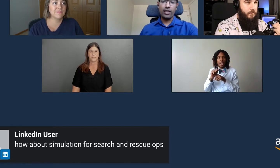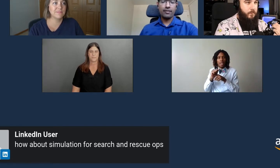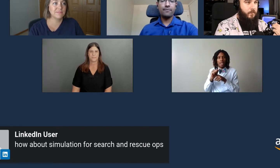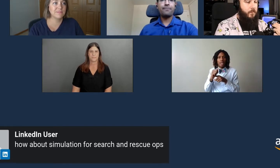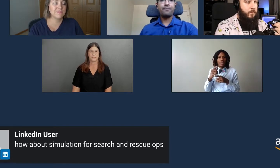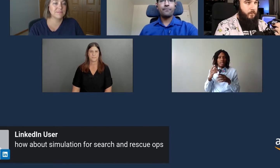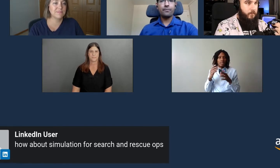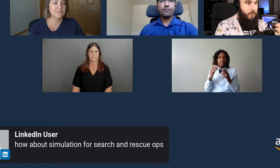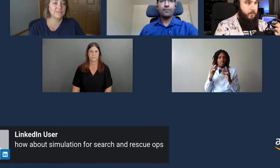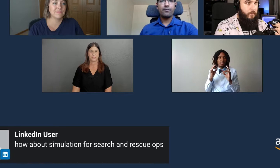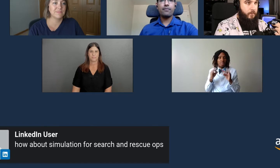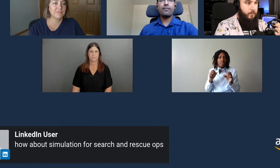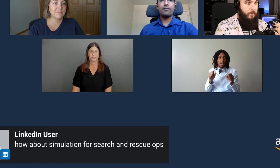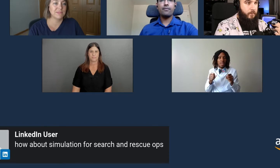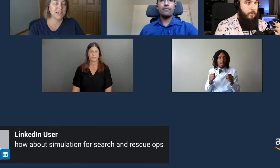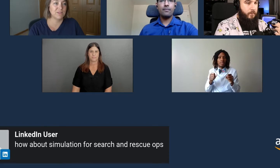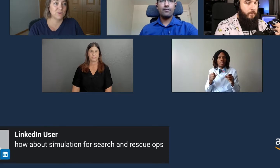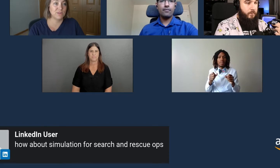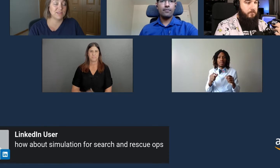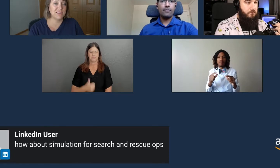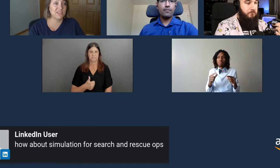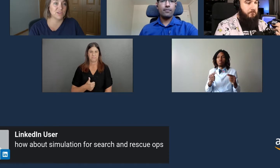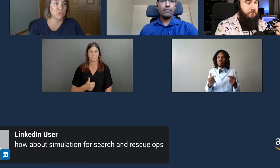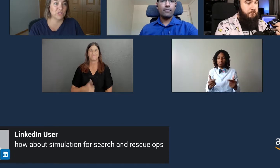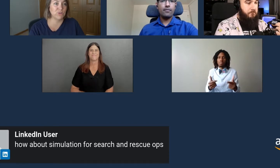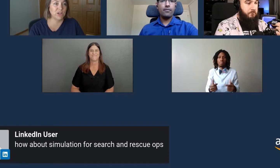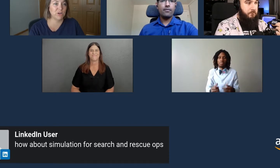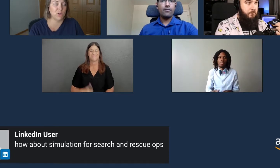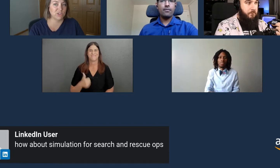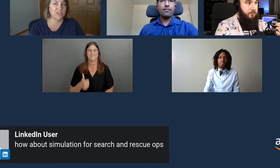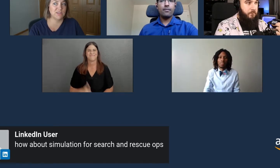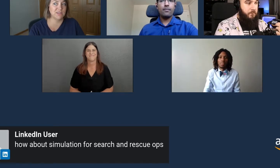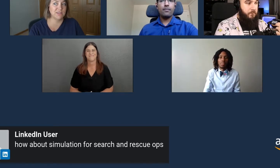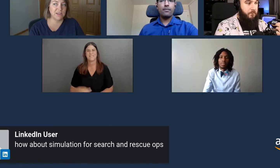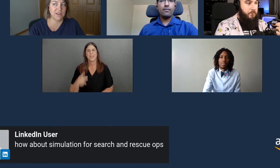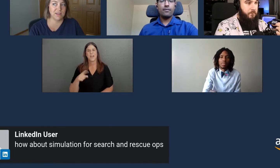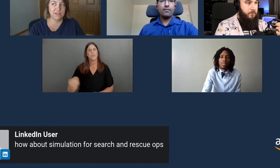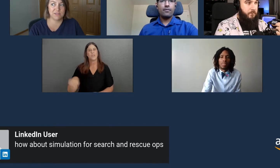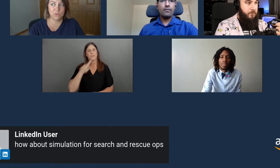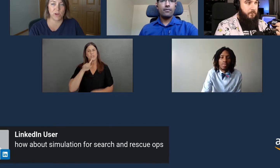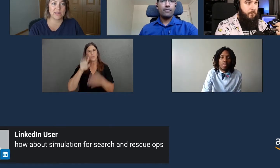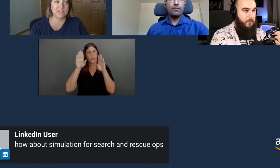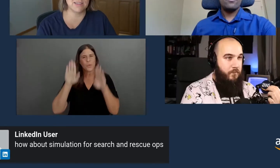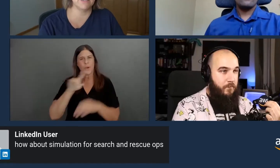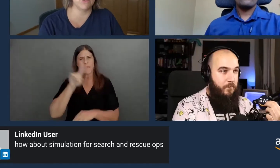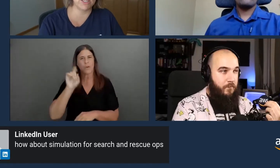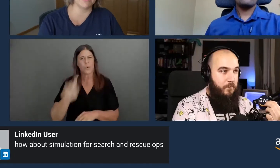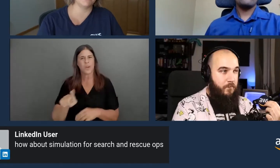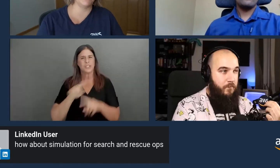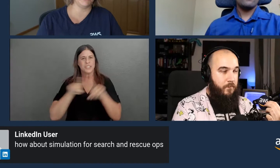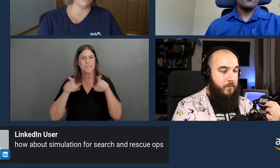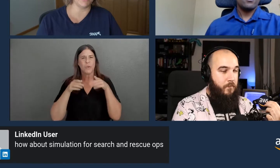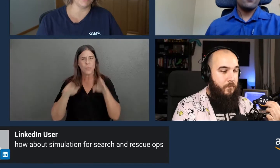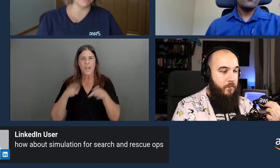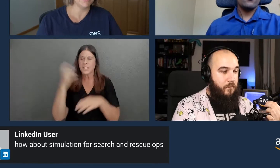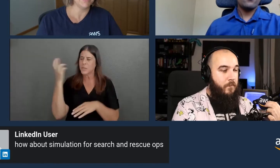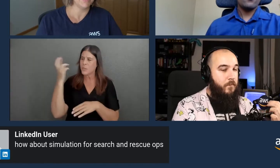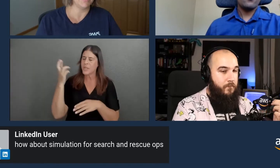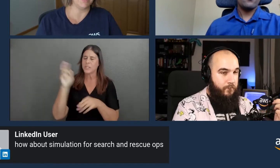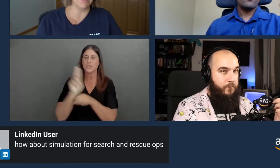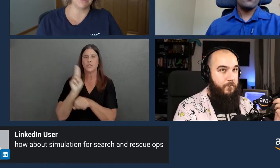value over there. Yeah, these are some really great questions and ways and reasons to be